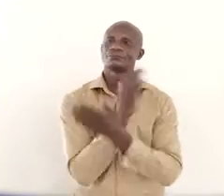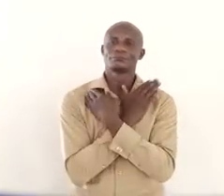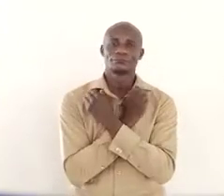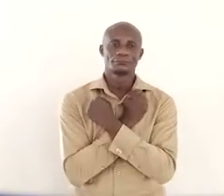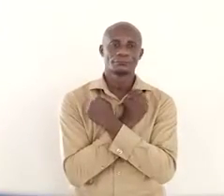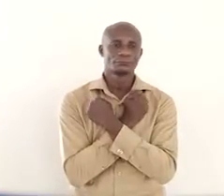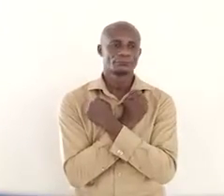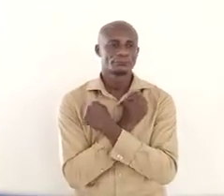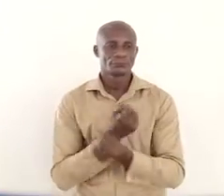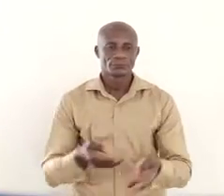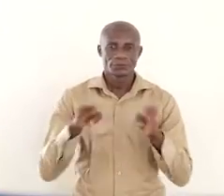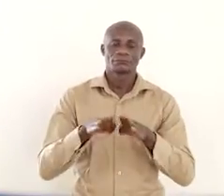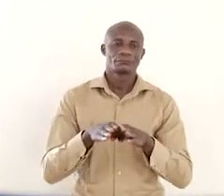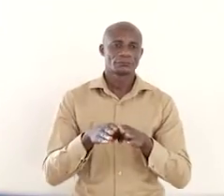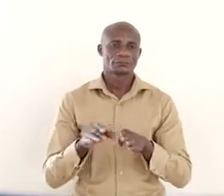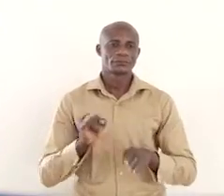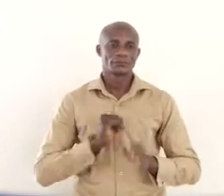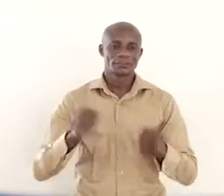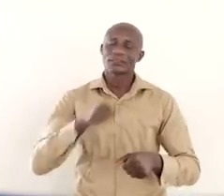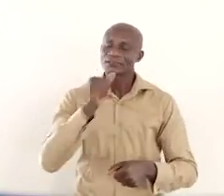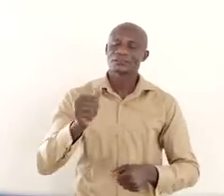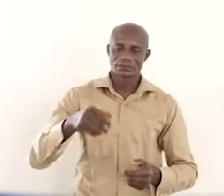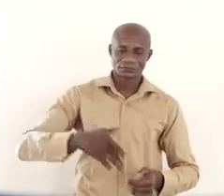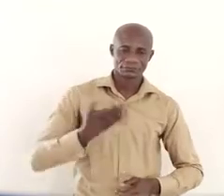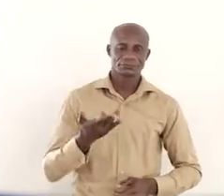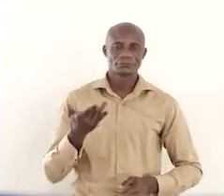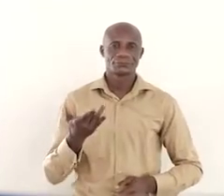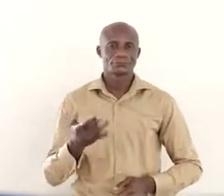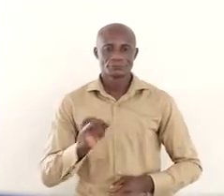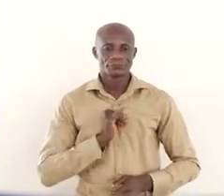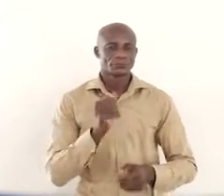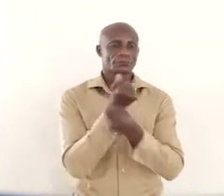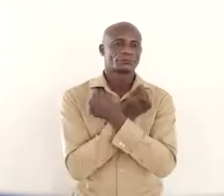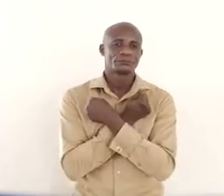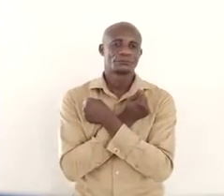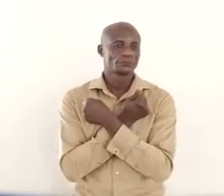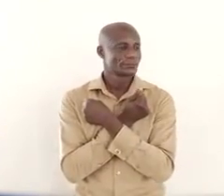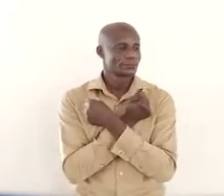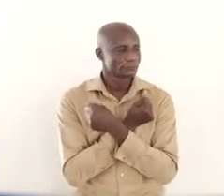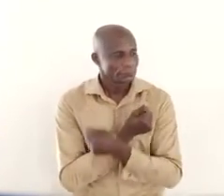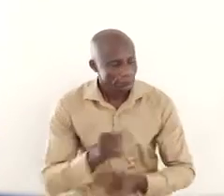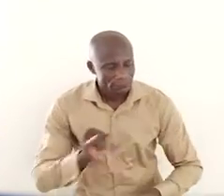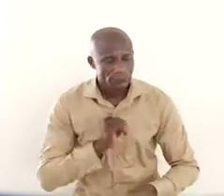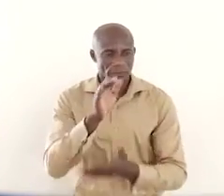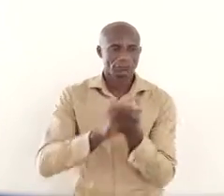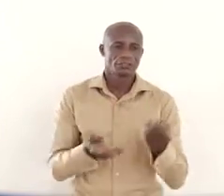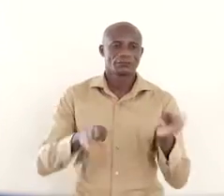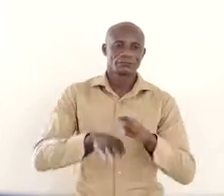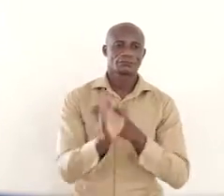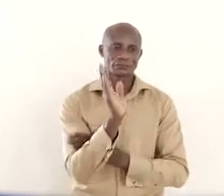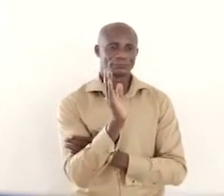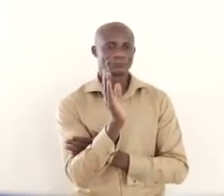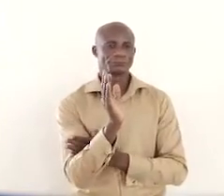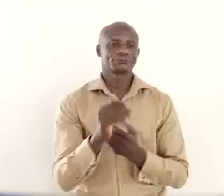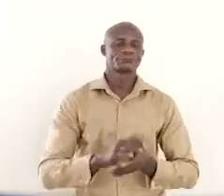of love even when I cannot feel it. I believe even God